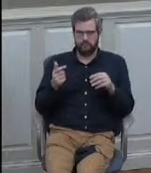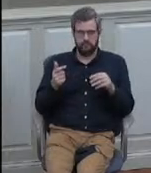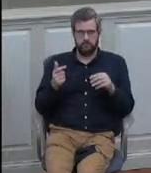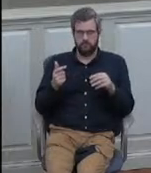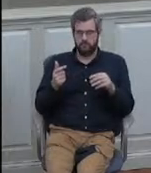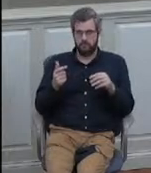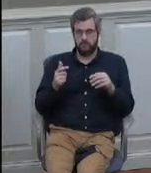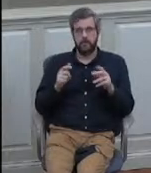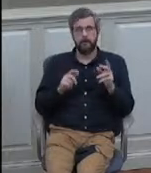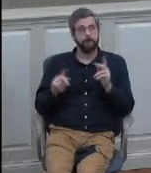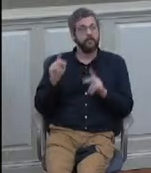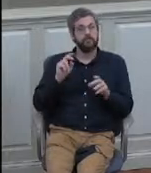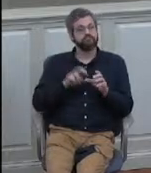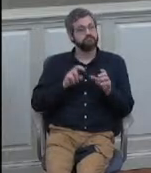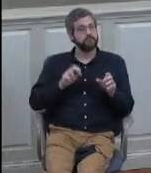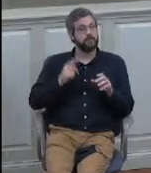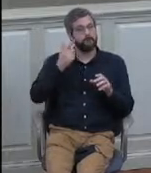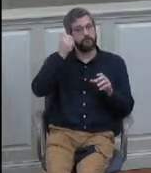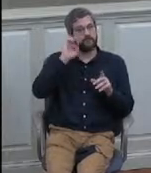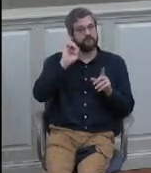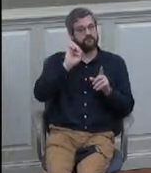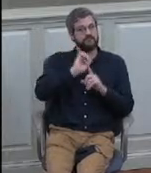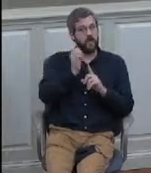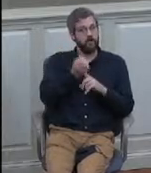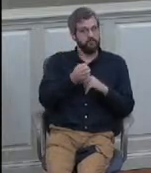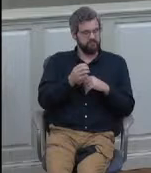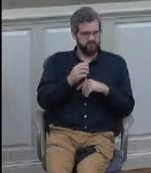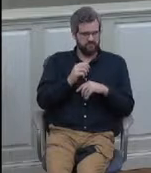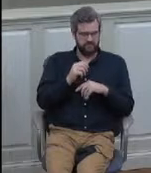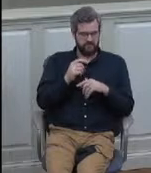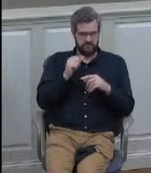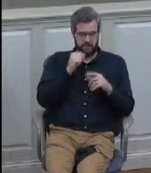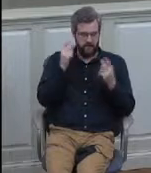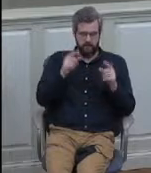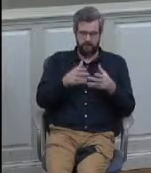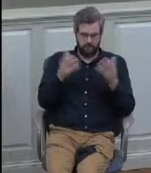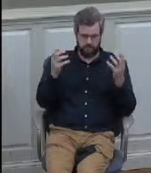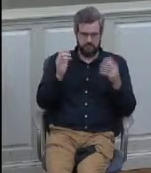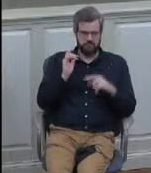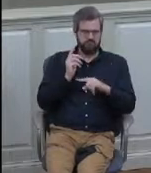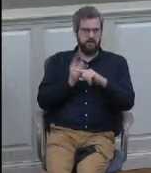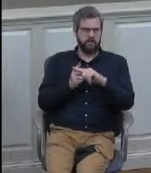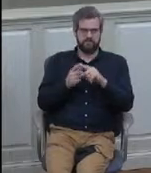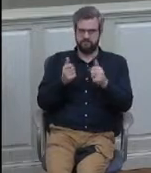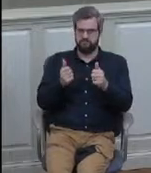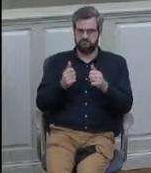city because of the environment. And that is a really, and to me, that is a positive attribute.